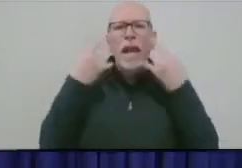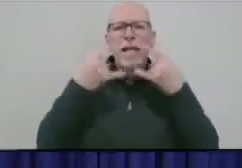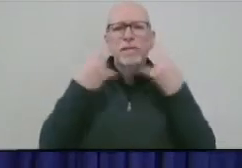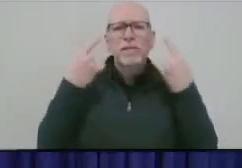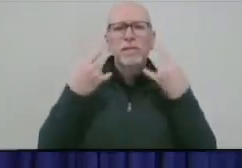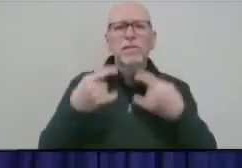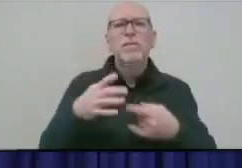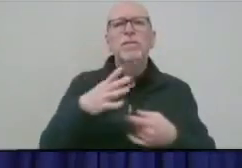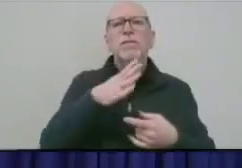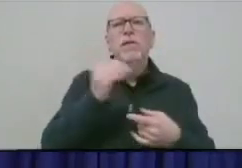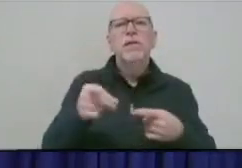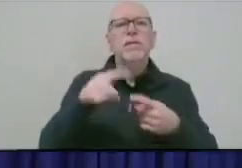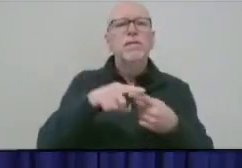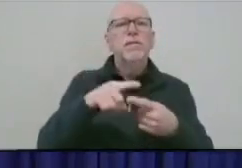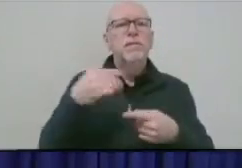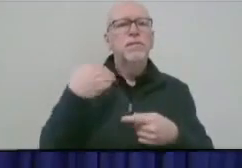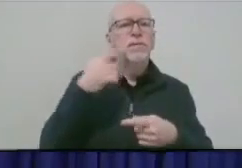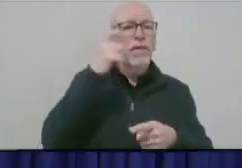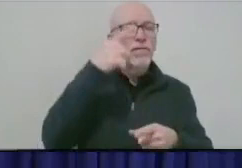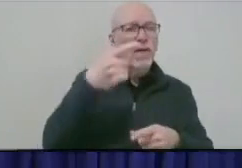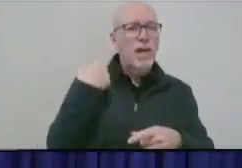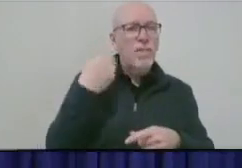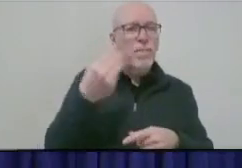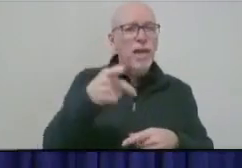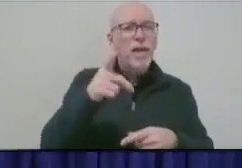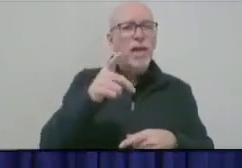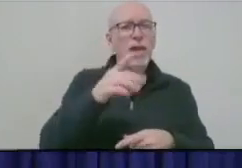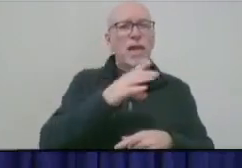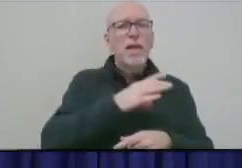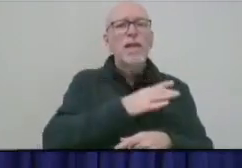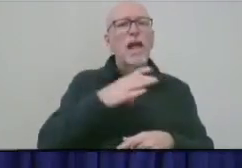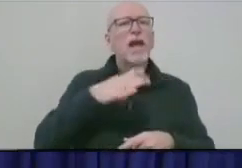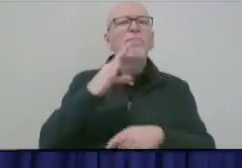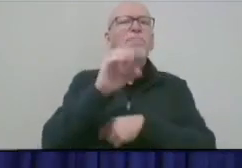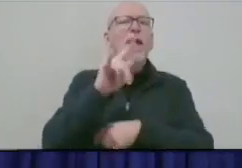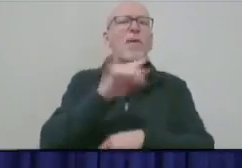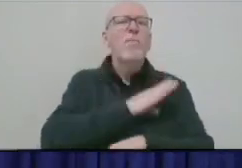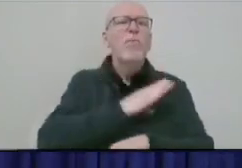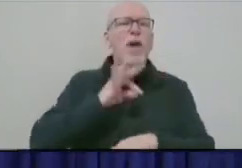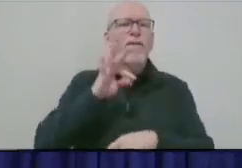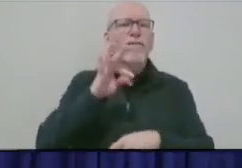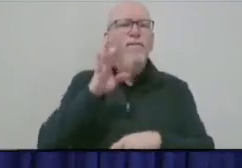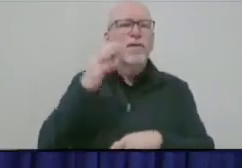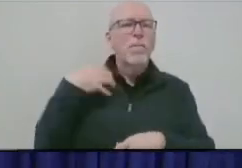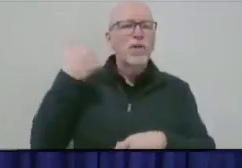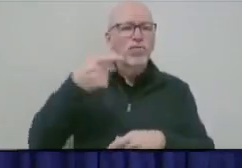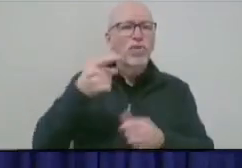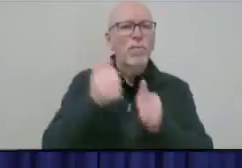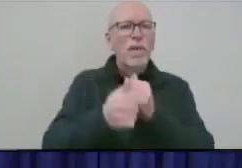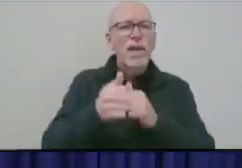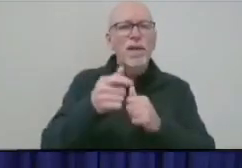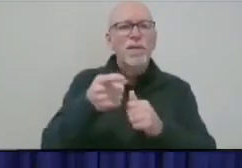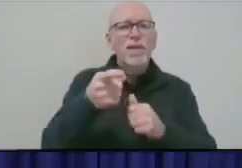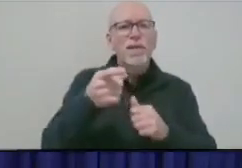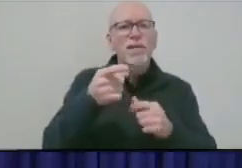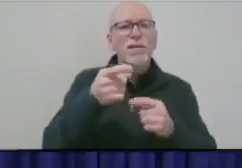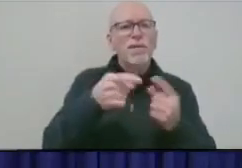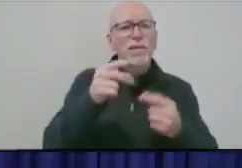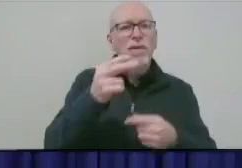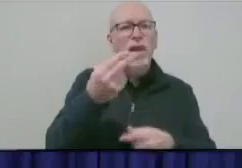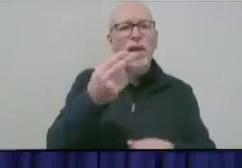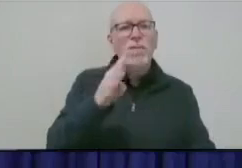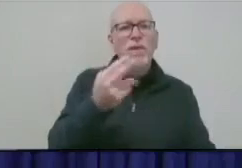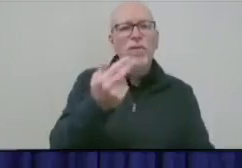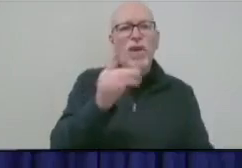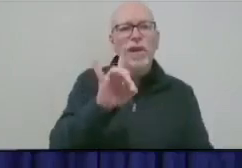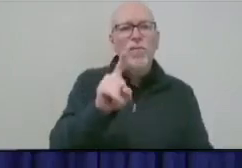Governor, on Monday, our County Board of Commissioners unanimously passed a resolution opposing House Bill 1381, which